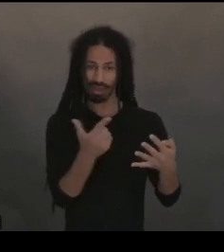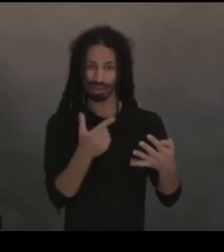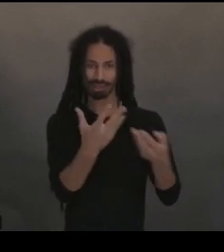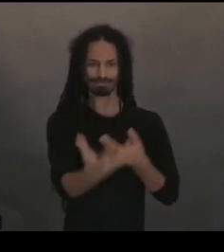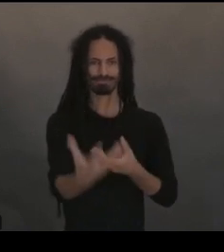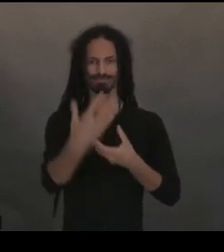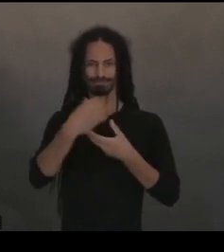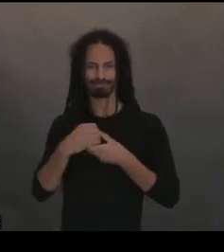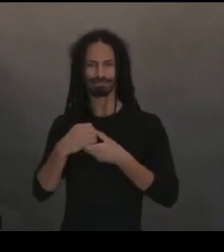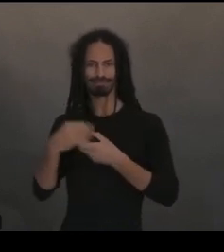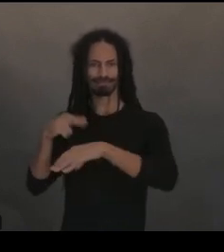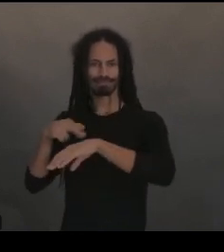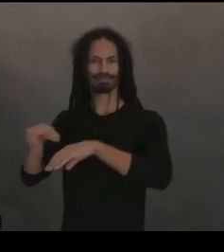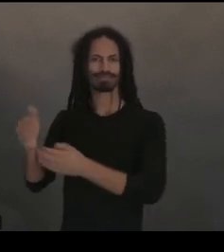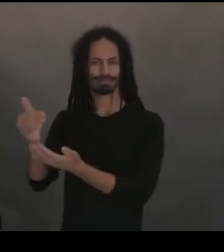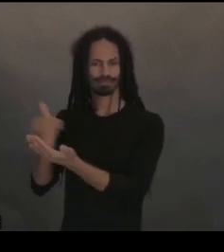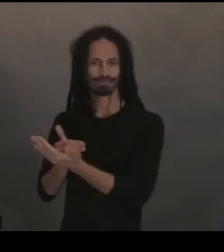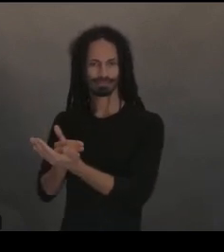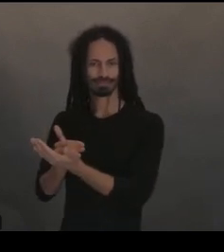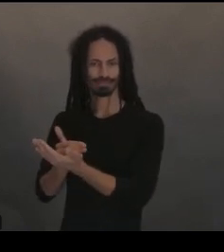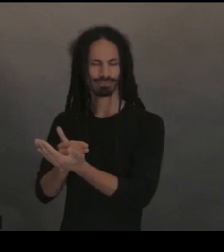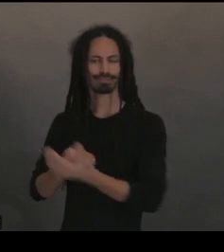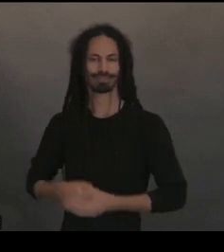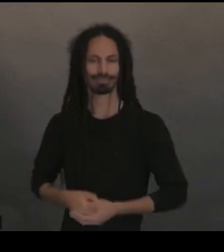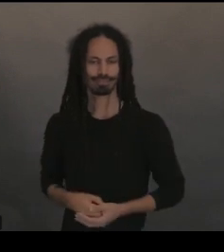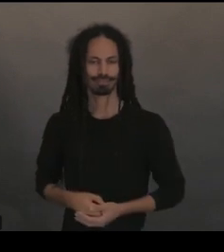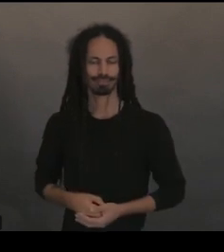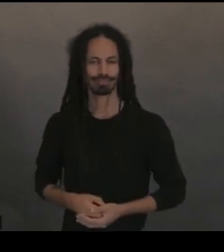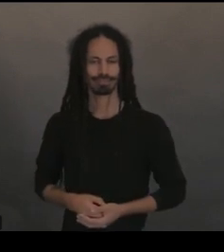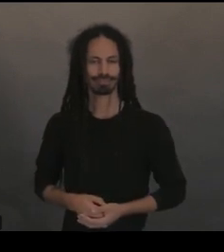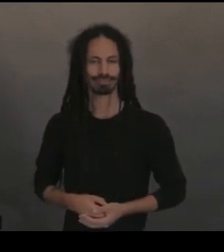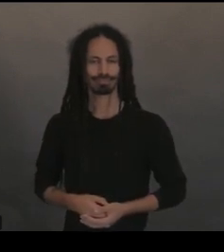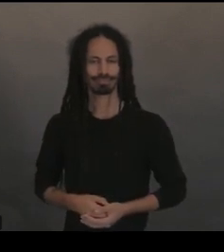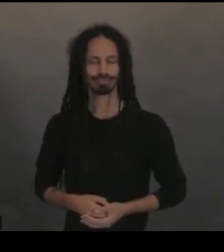it together in a reference list entry.